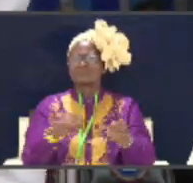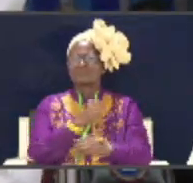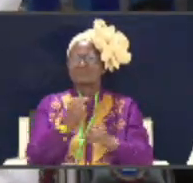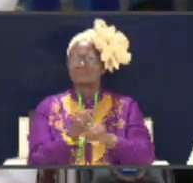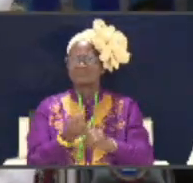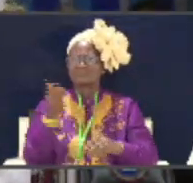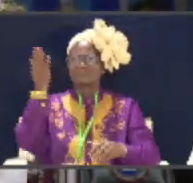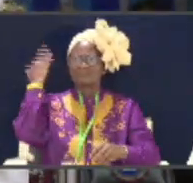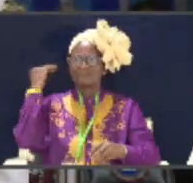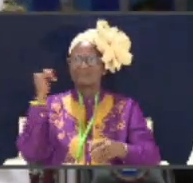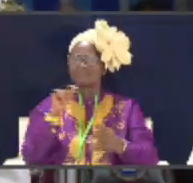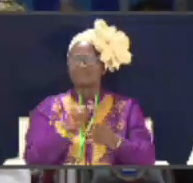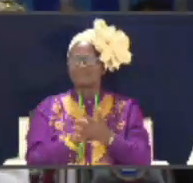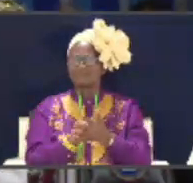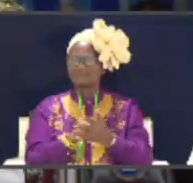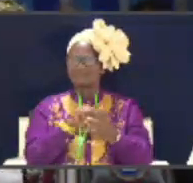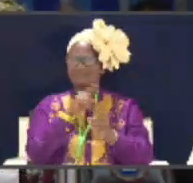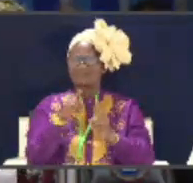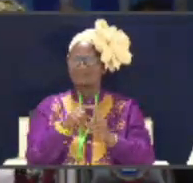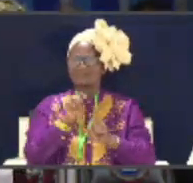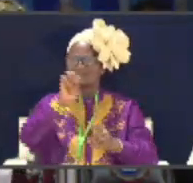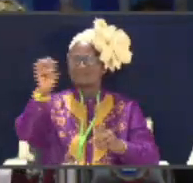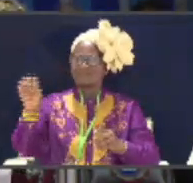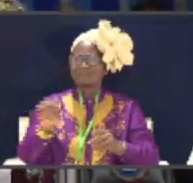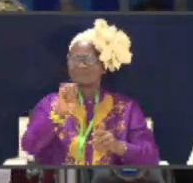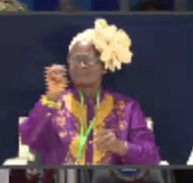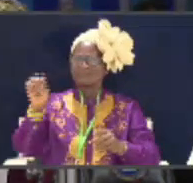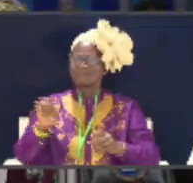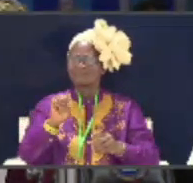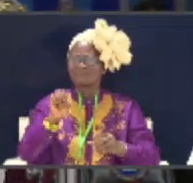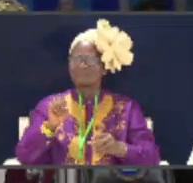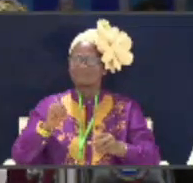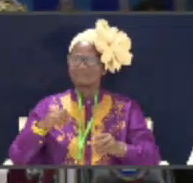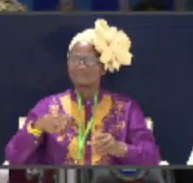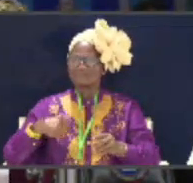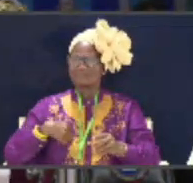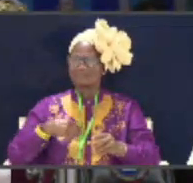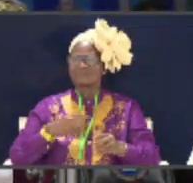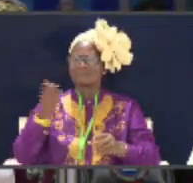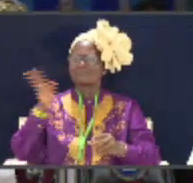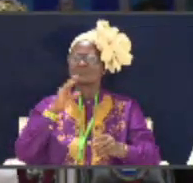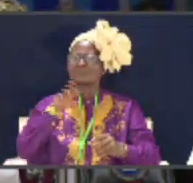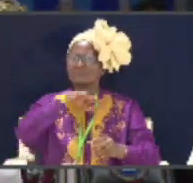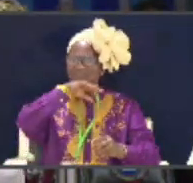that whenever we are passing by and we see any trash, we pick it up.